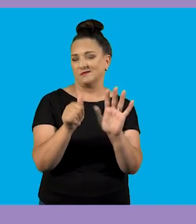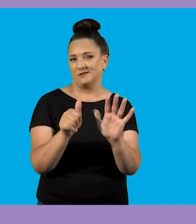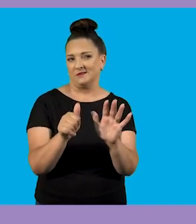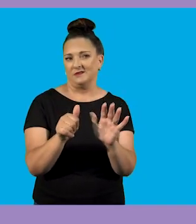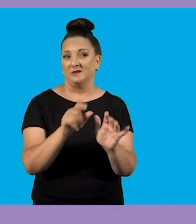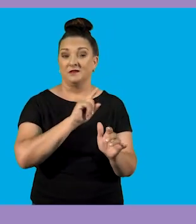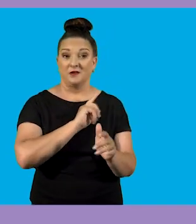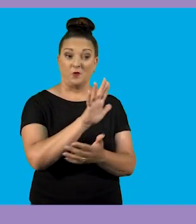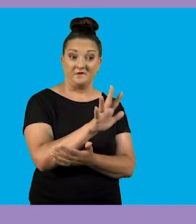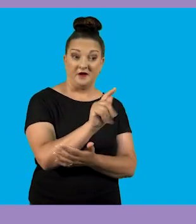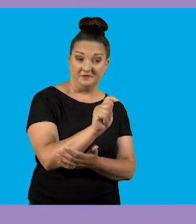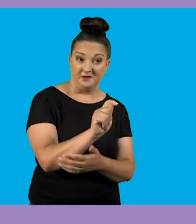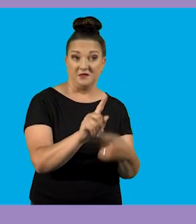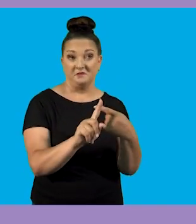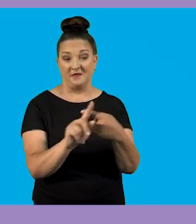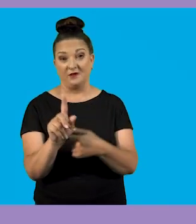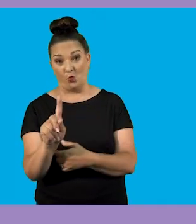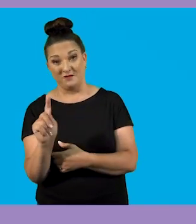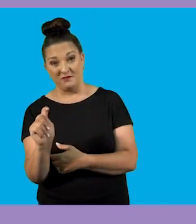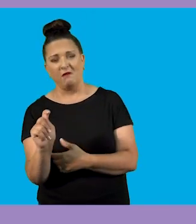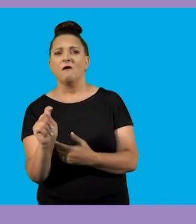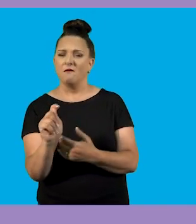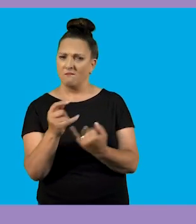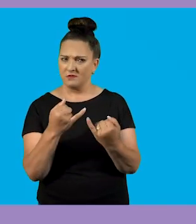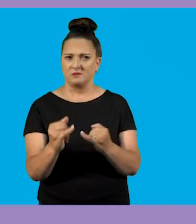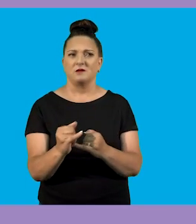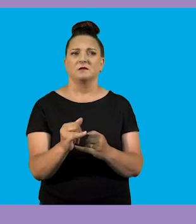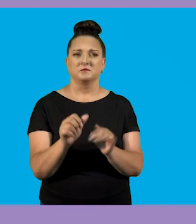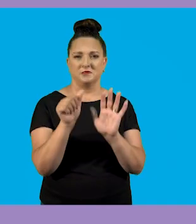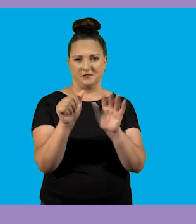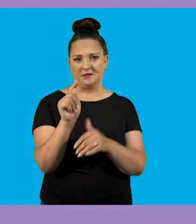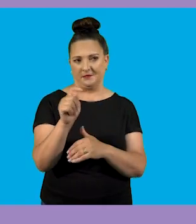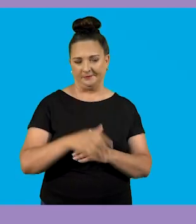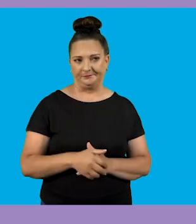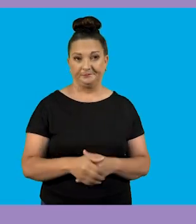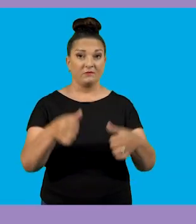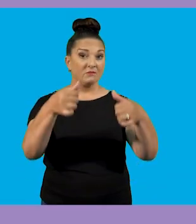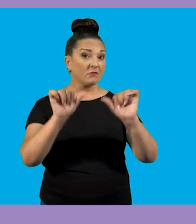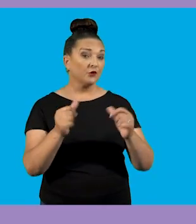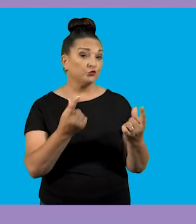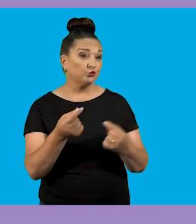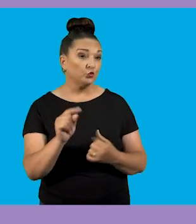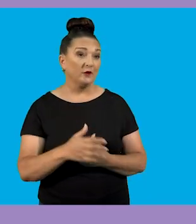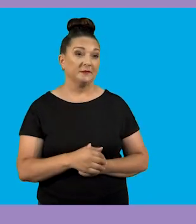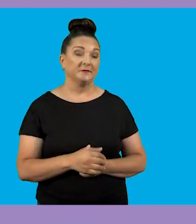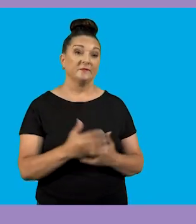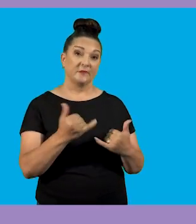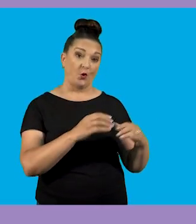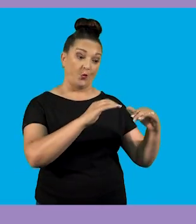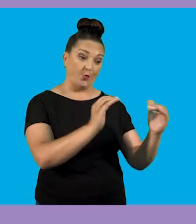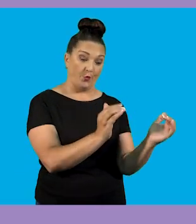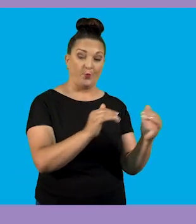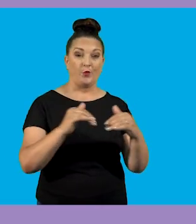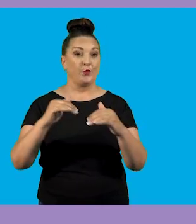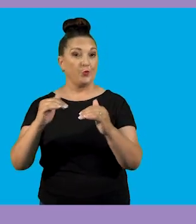6t. So 5t plus 1t is 6t. So what is the next thing that we are going to do? We are going to group these